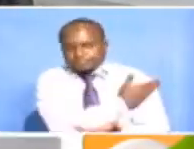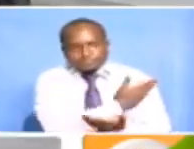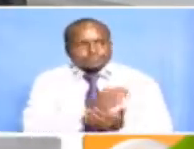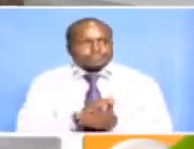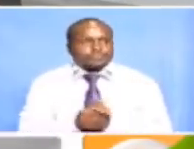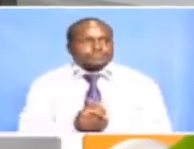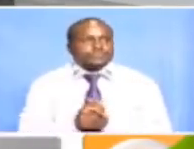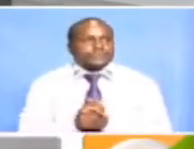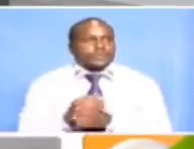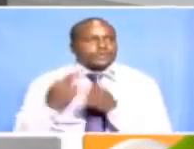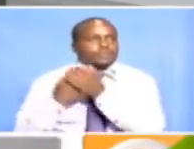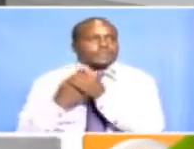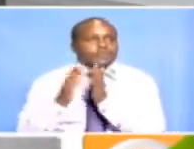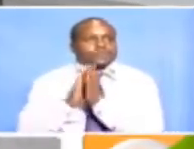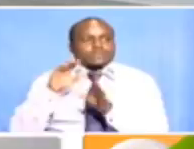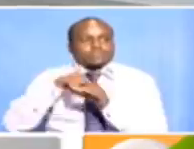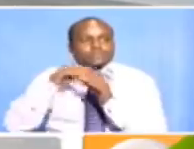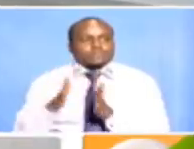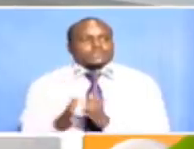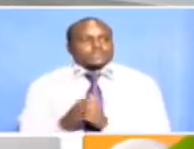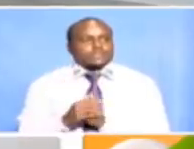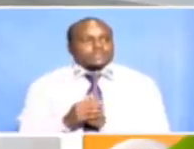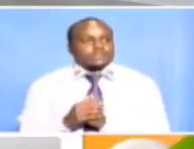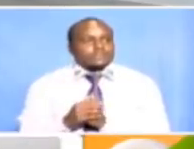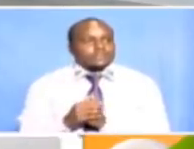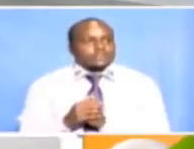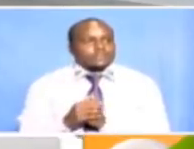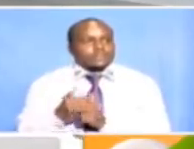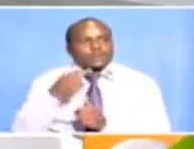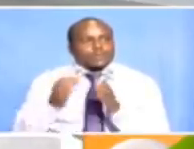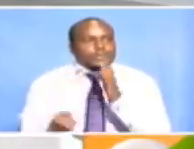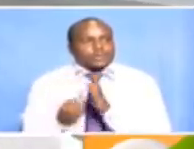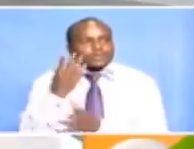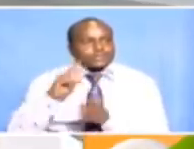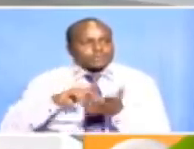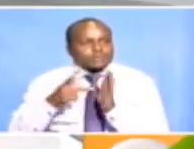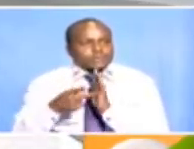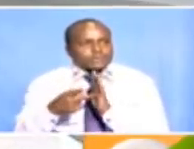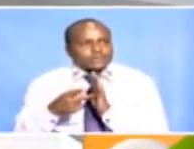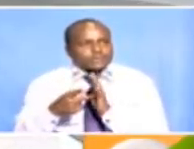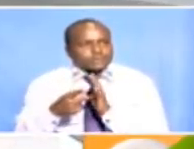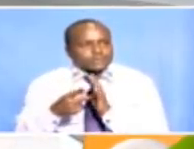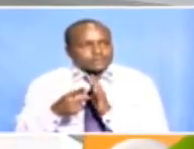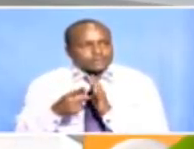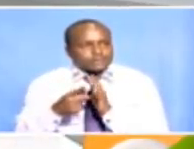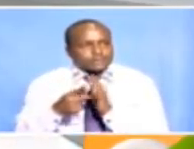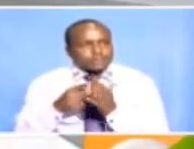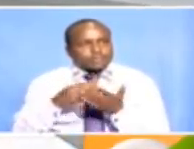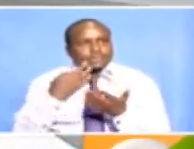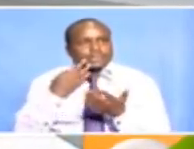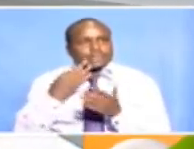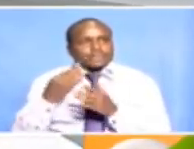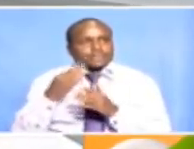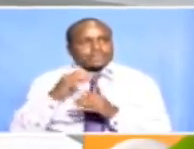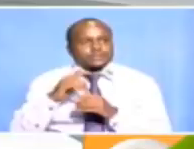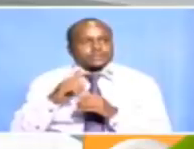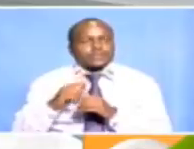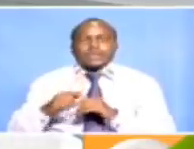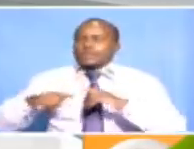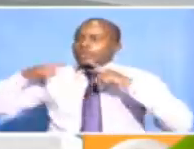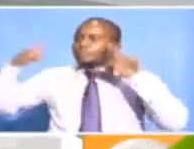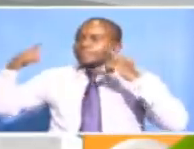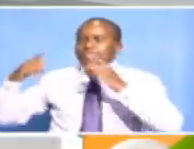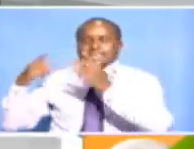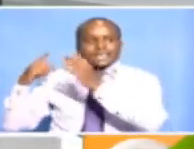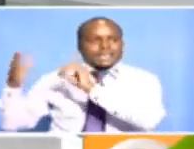partnering with some investors in Pakapa. We are launching a project. We are doing over 70,000 houses. Your greatest achievement